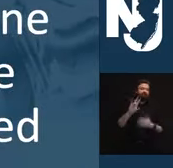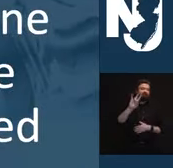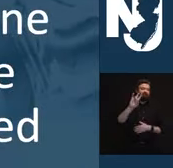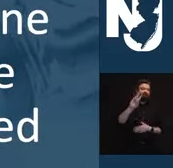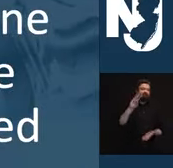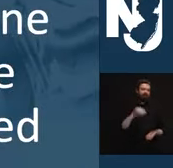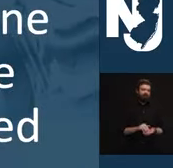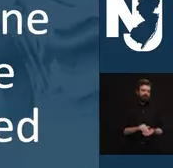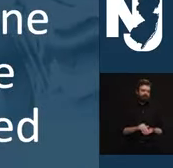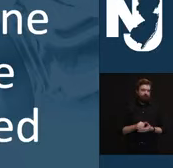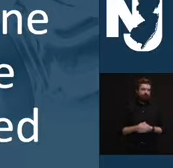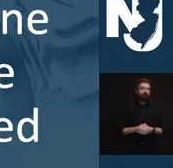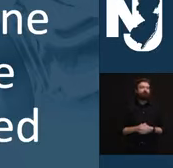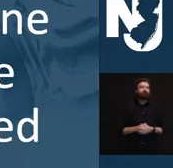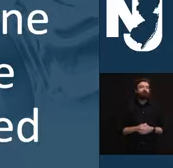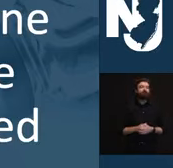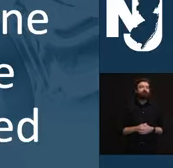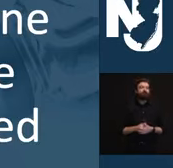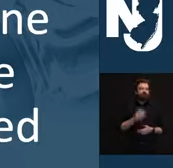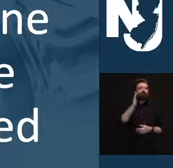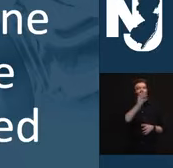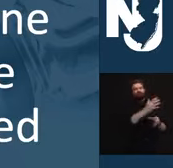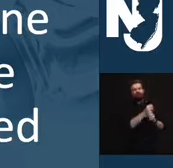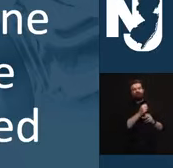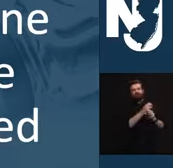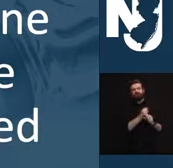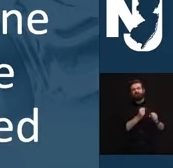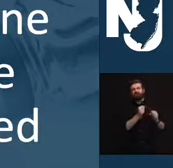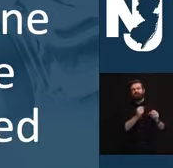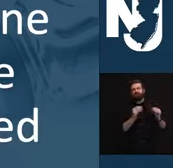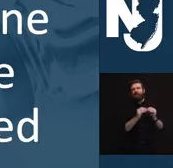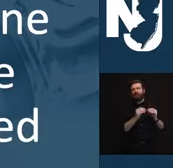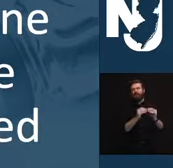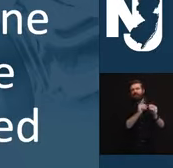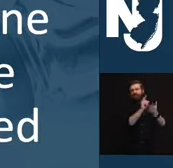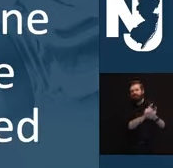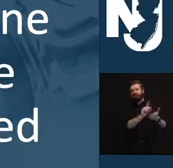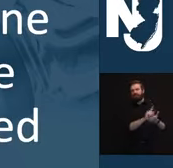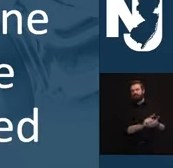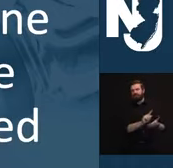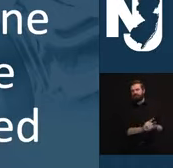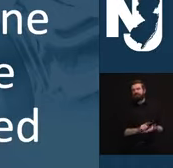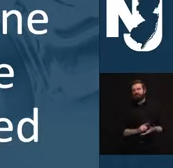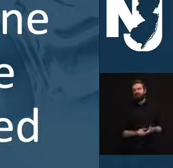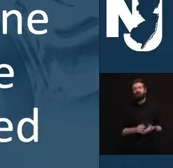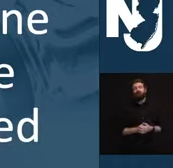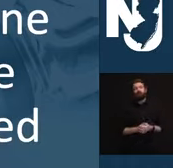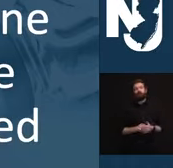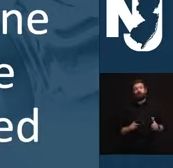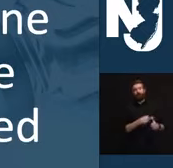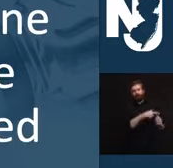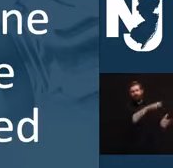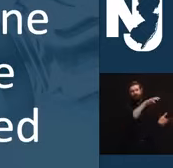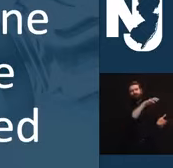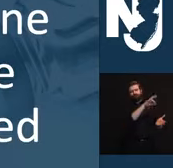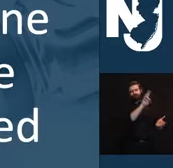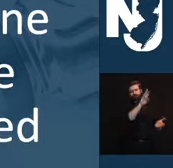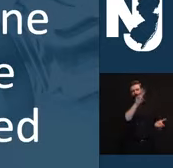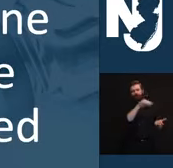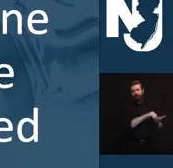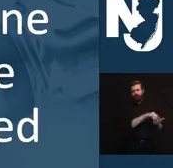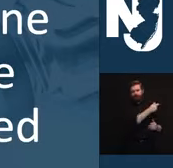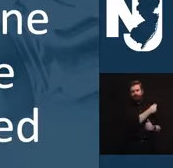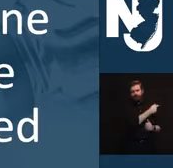we can assume, every week thereafter for the foreseeable future. This pre-positioning is important to ensure, first,